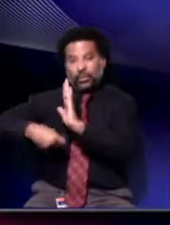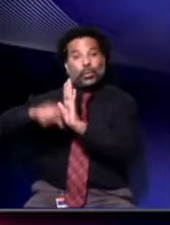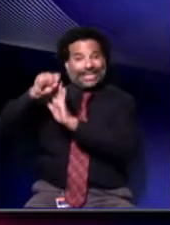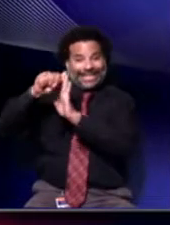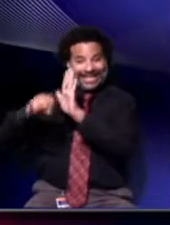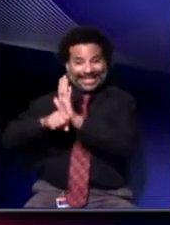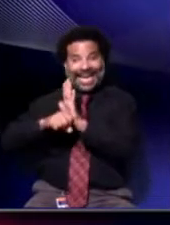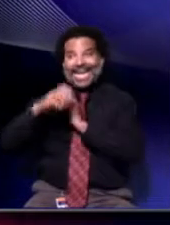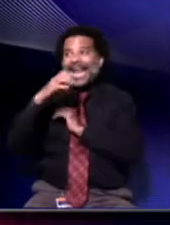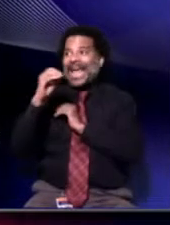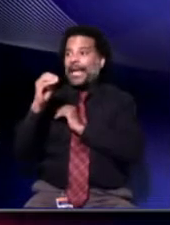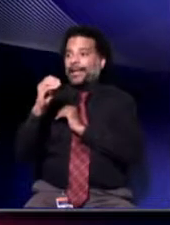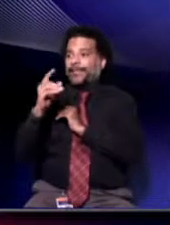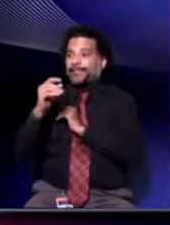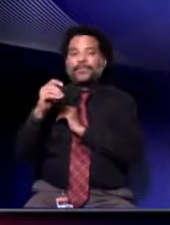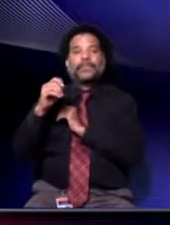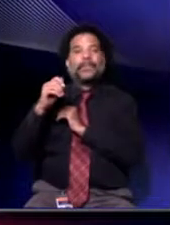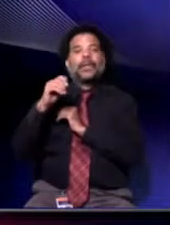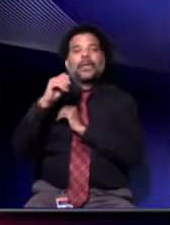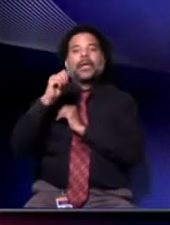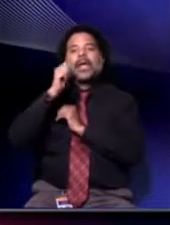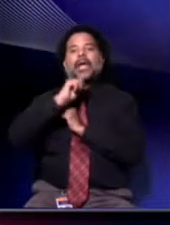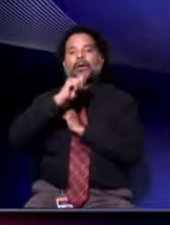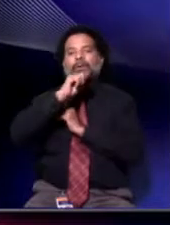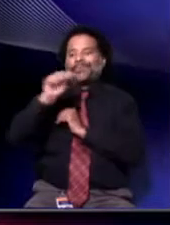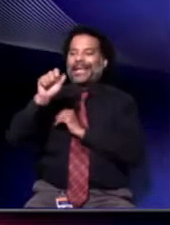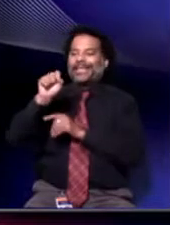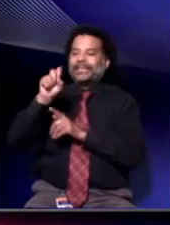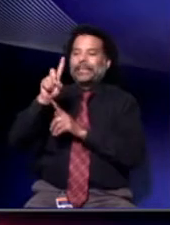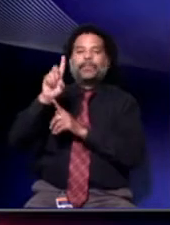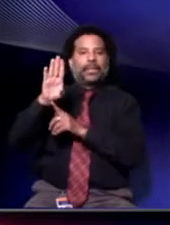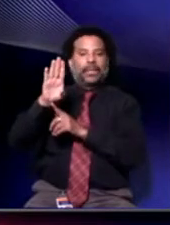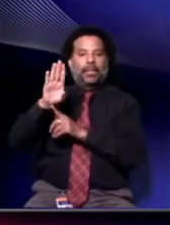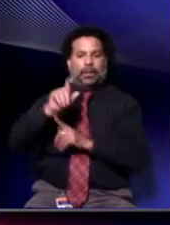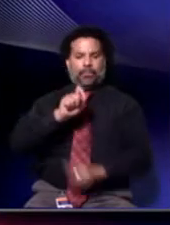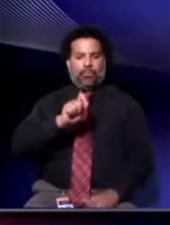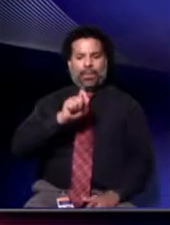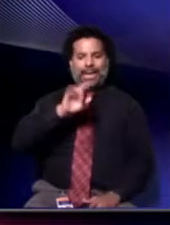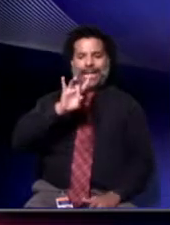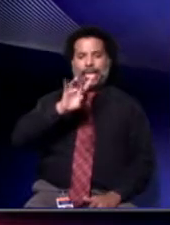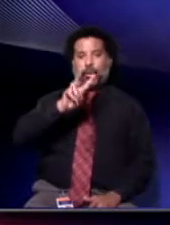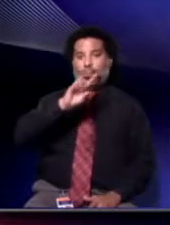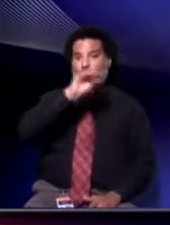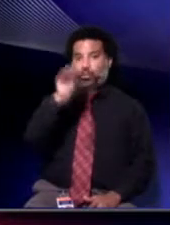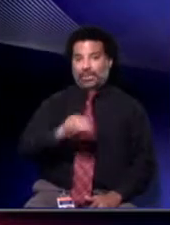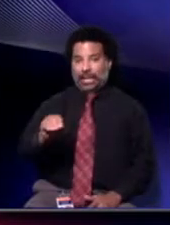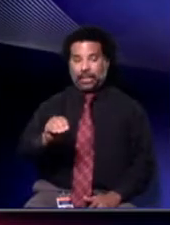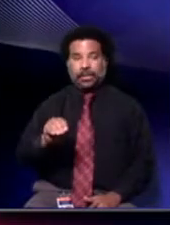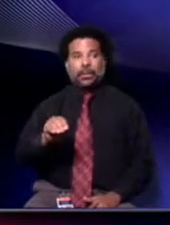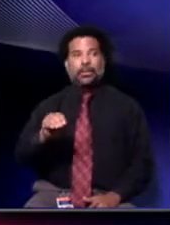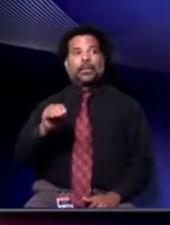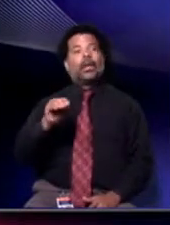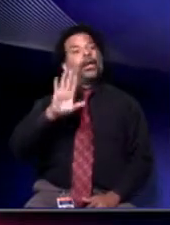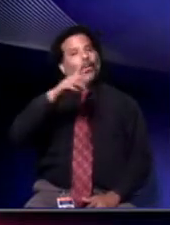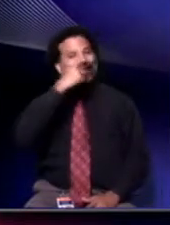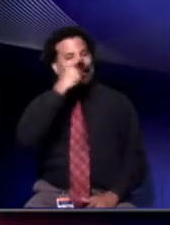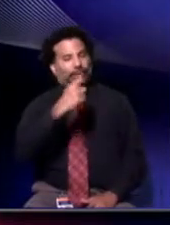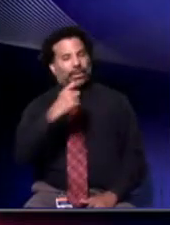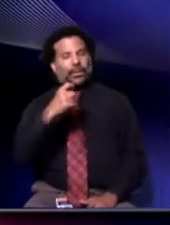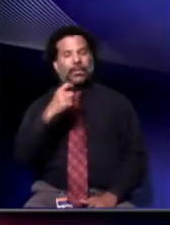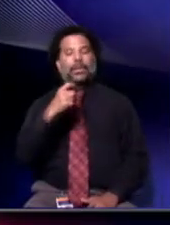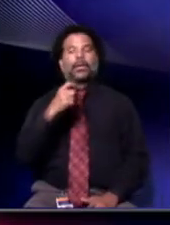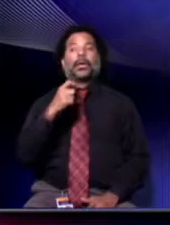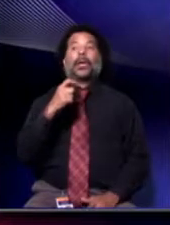state and to Arizona State School for the Deaf and Blind, 0.82%. It was interesting as we were doing